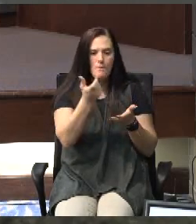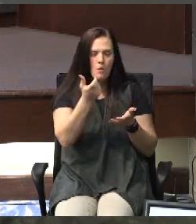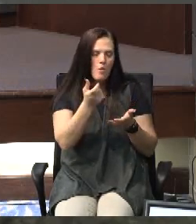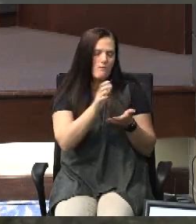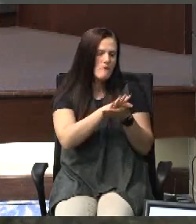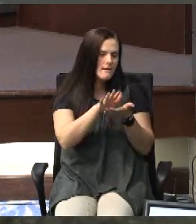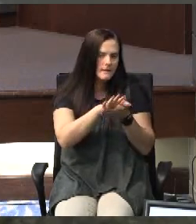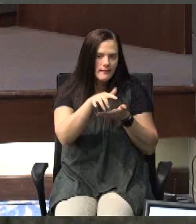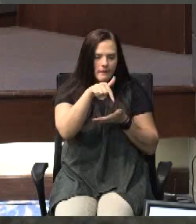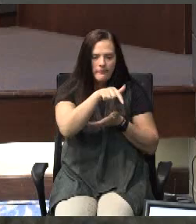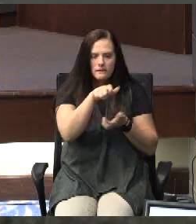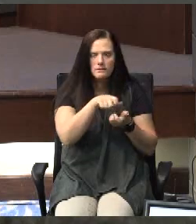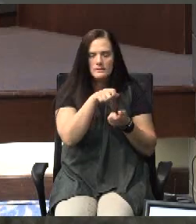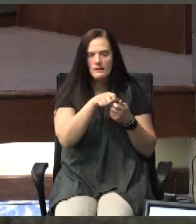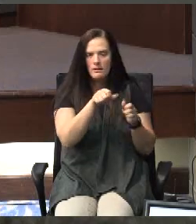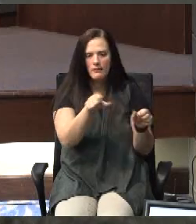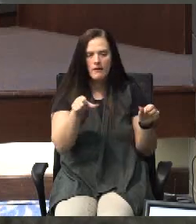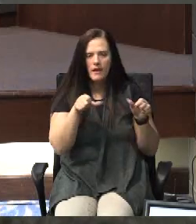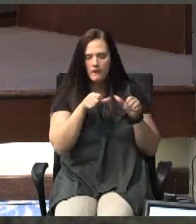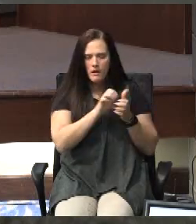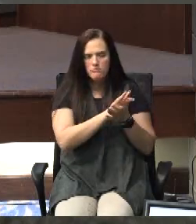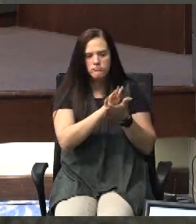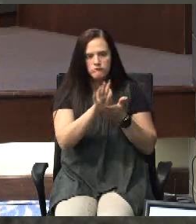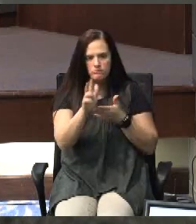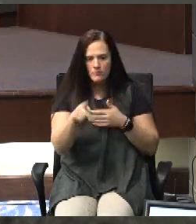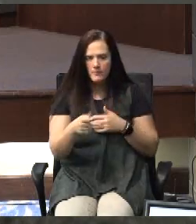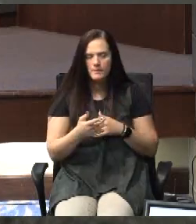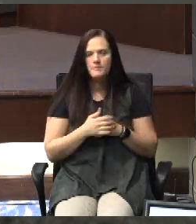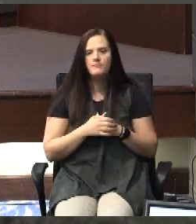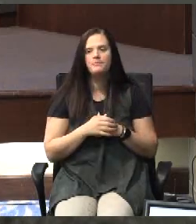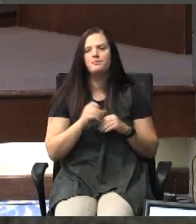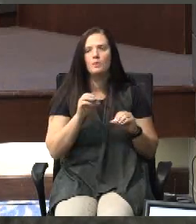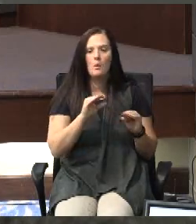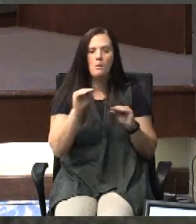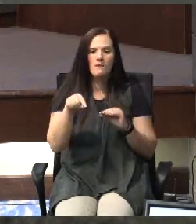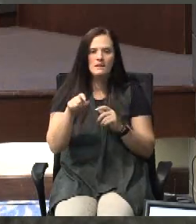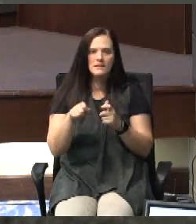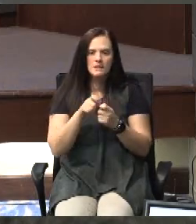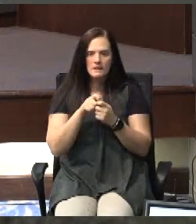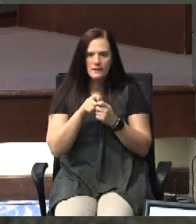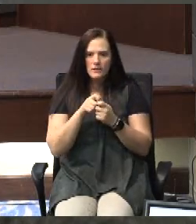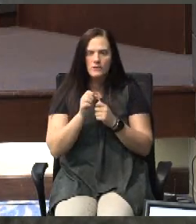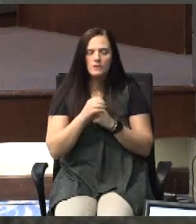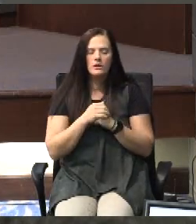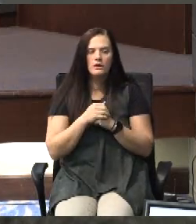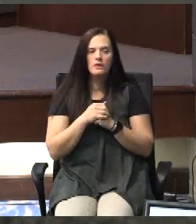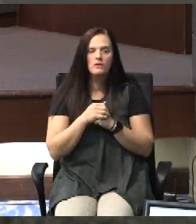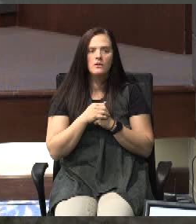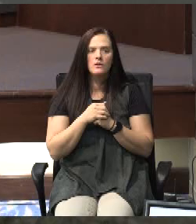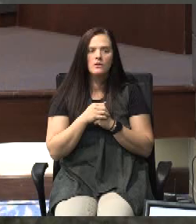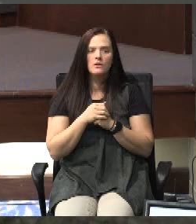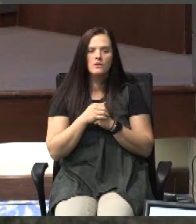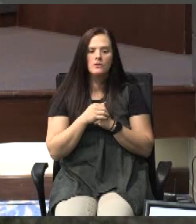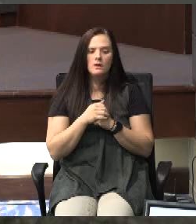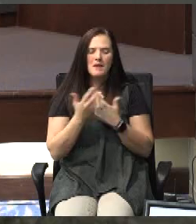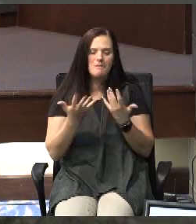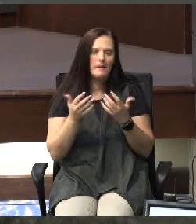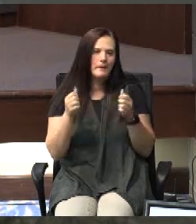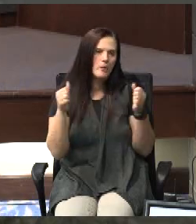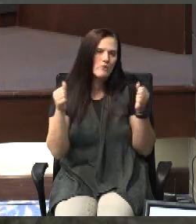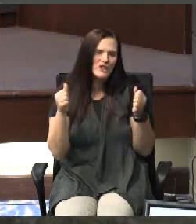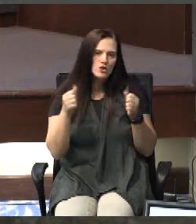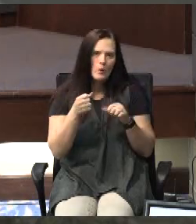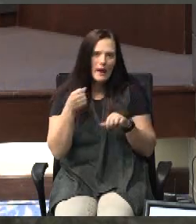clean this particular area up, or move this particular, might be a